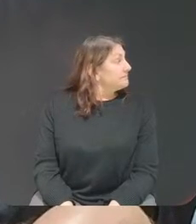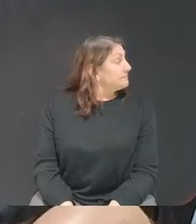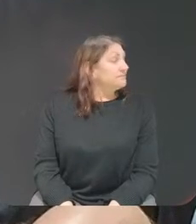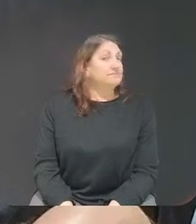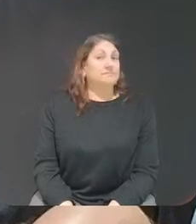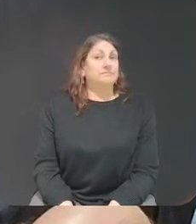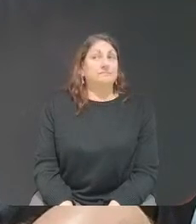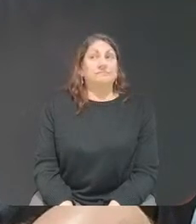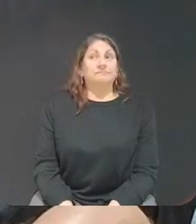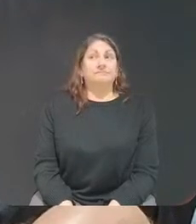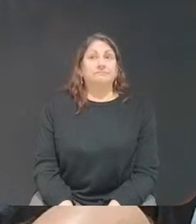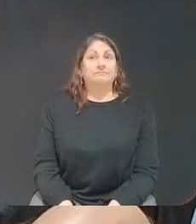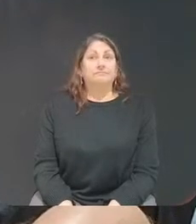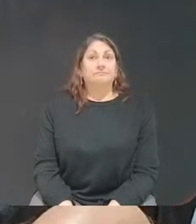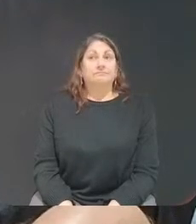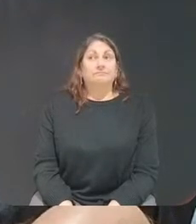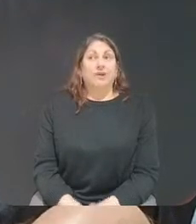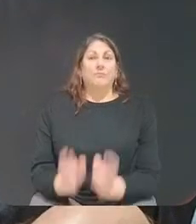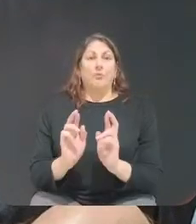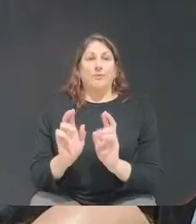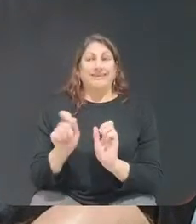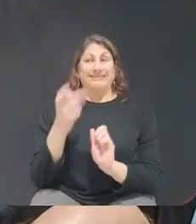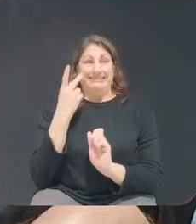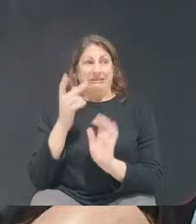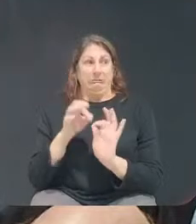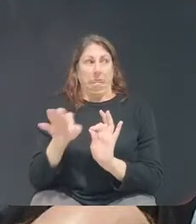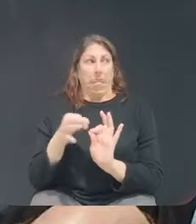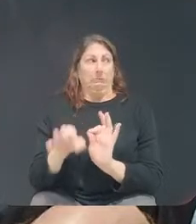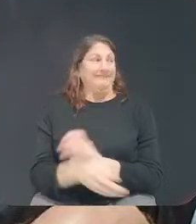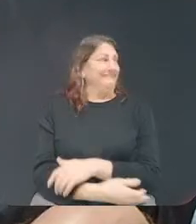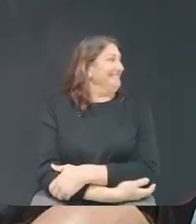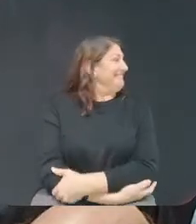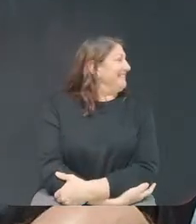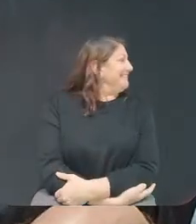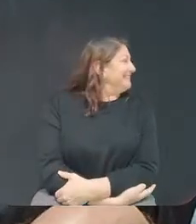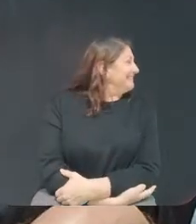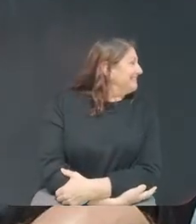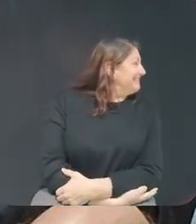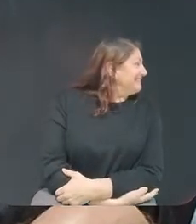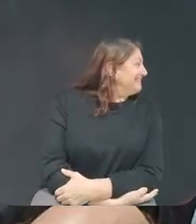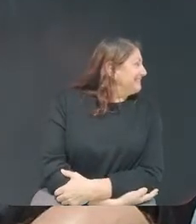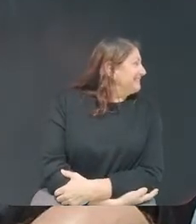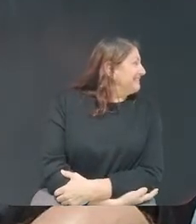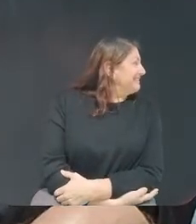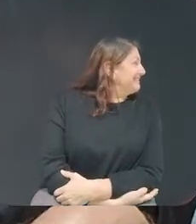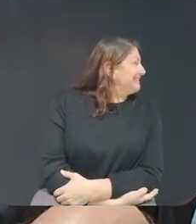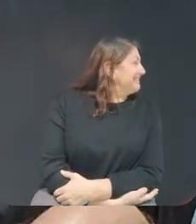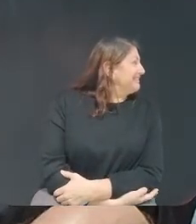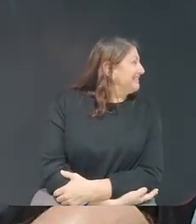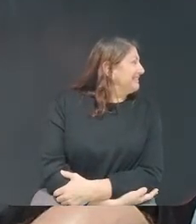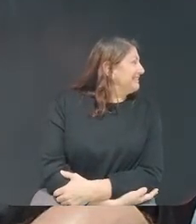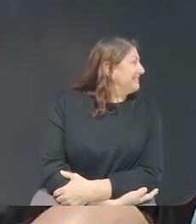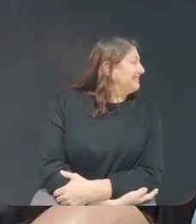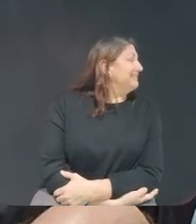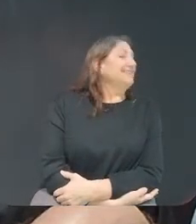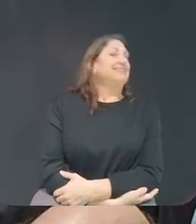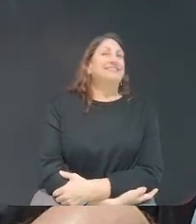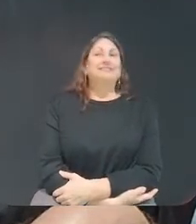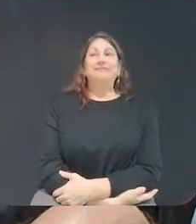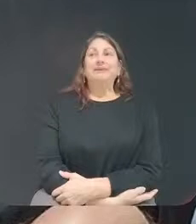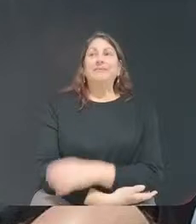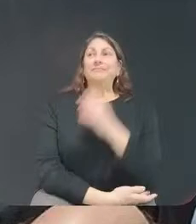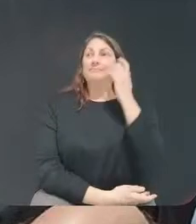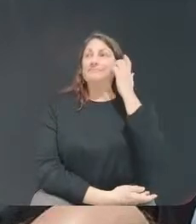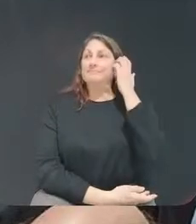both food and clothing. The neighborhood depots were in part created to stimulate awareness within neighborhoods of how the unemployed were benefiting from the generosity